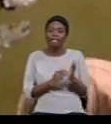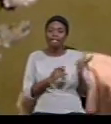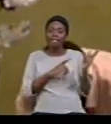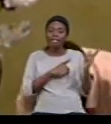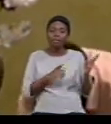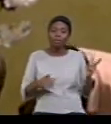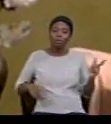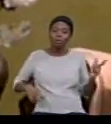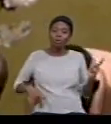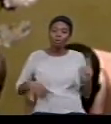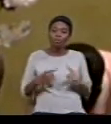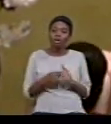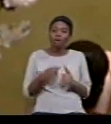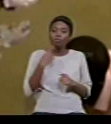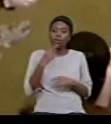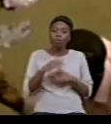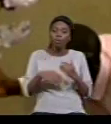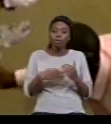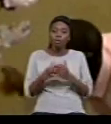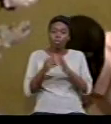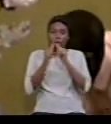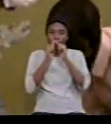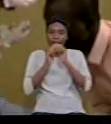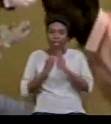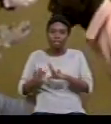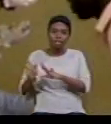Praise ye the Lord.